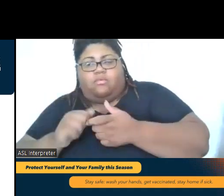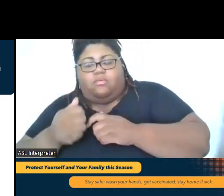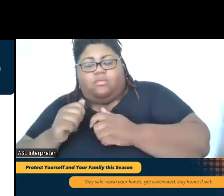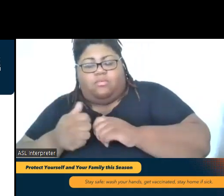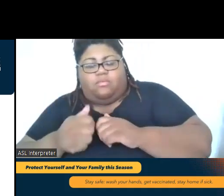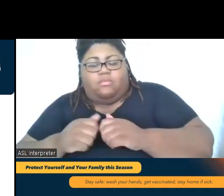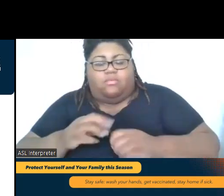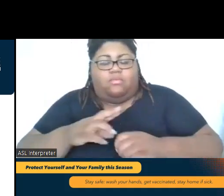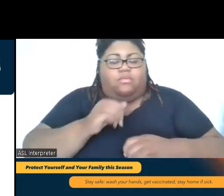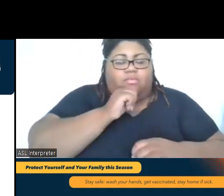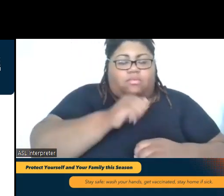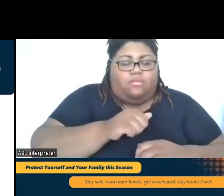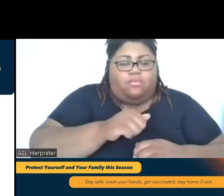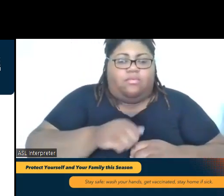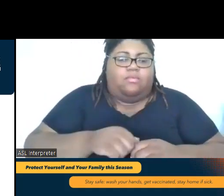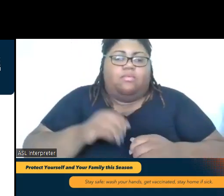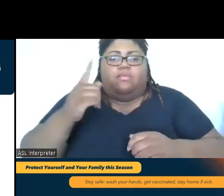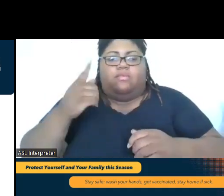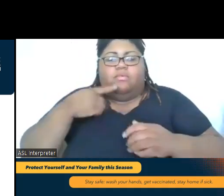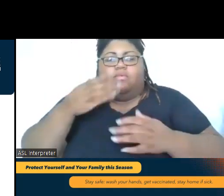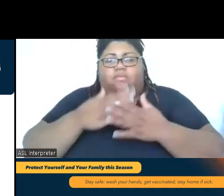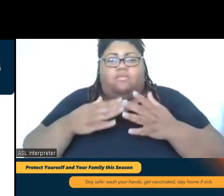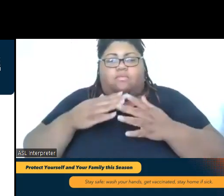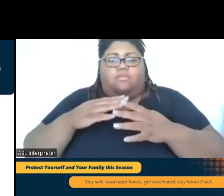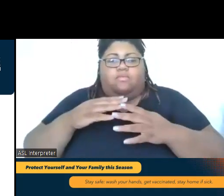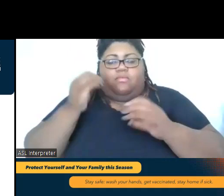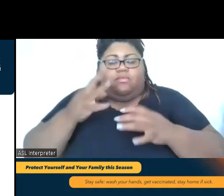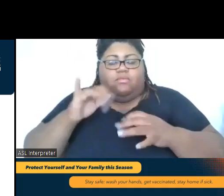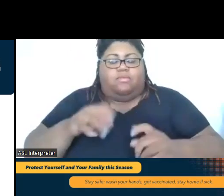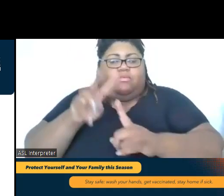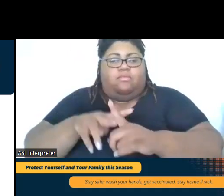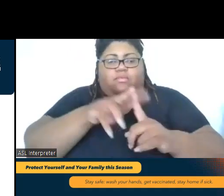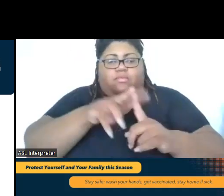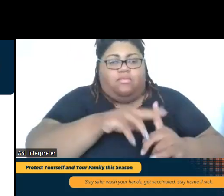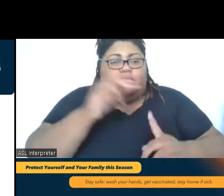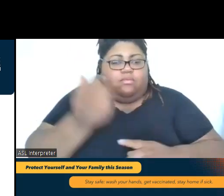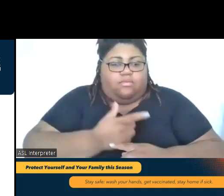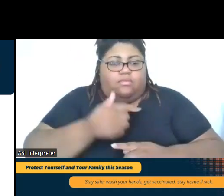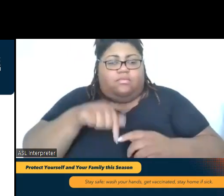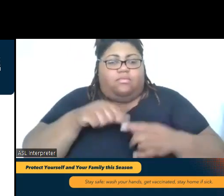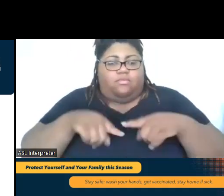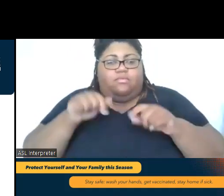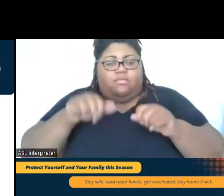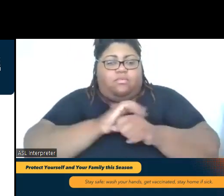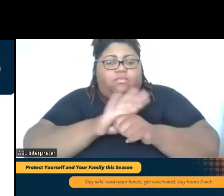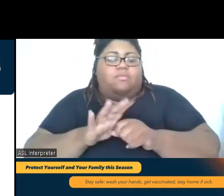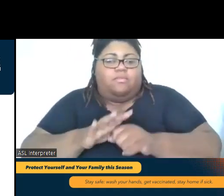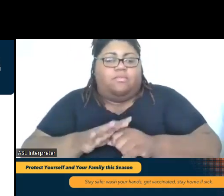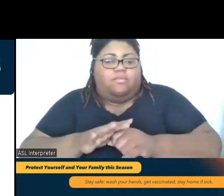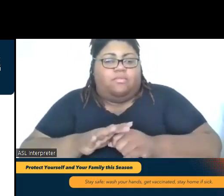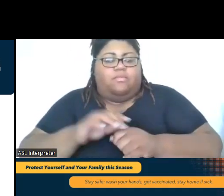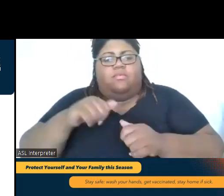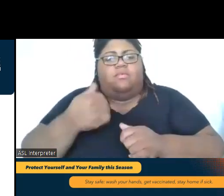general principle that applies to all of us now in this pandemic. So I just wanted to answer that one live. And then there was another